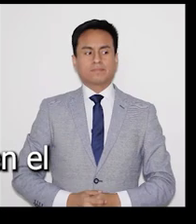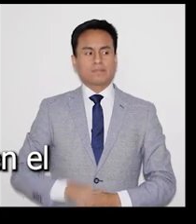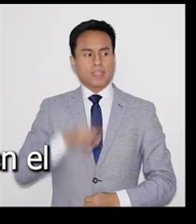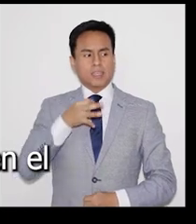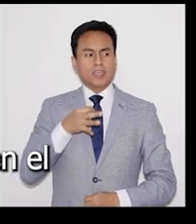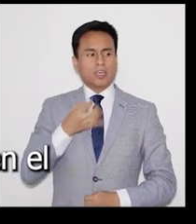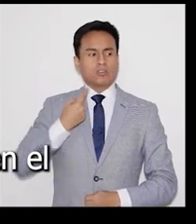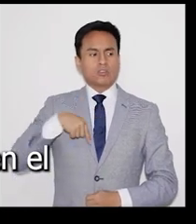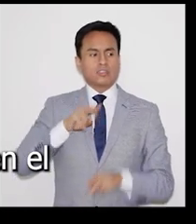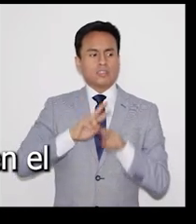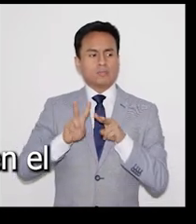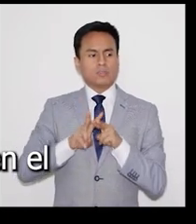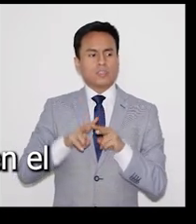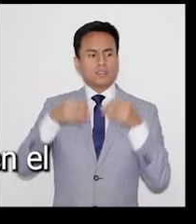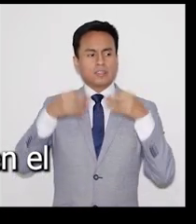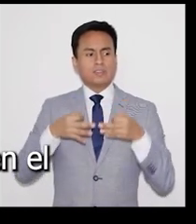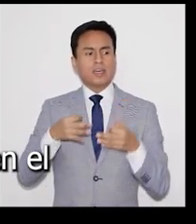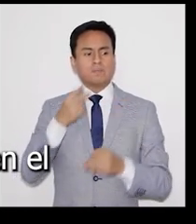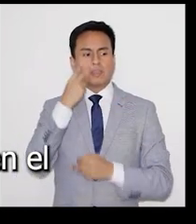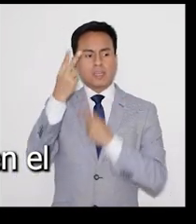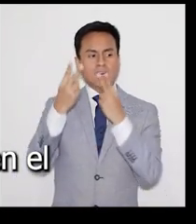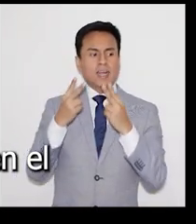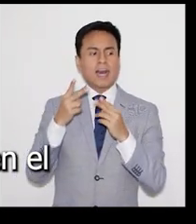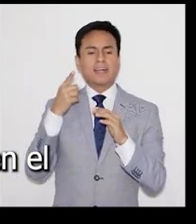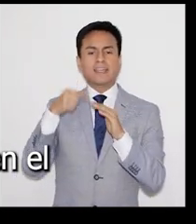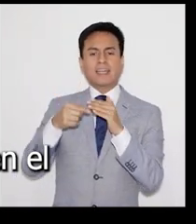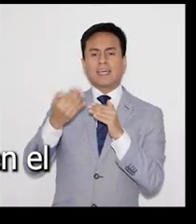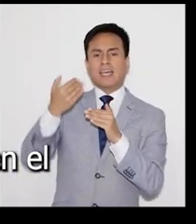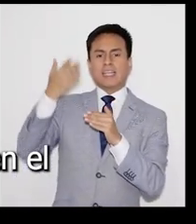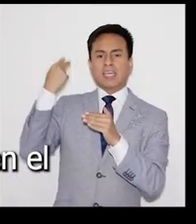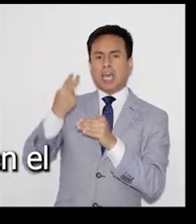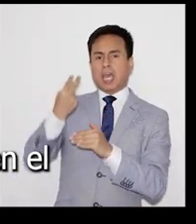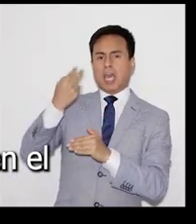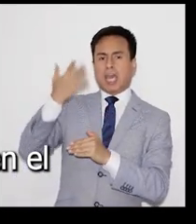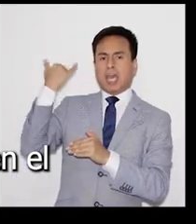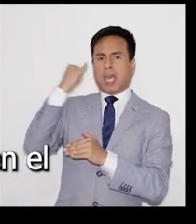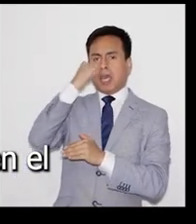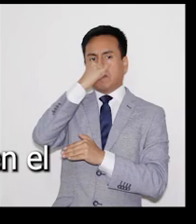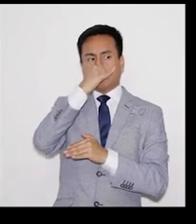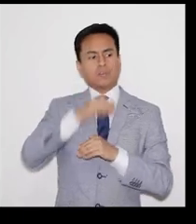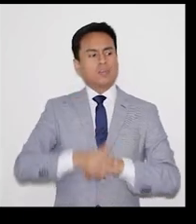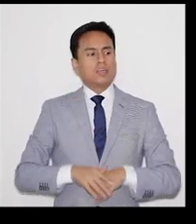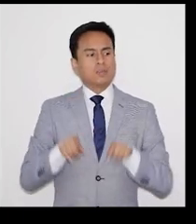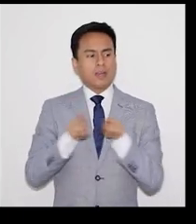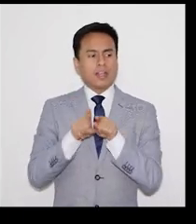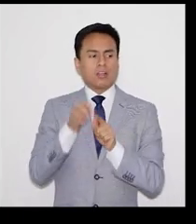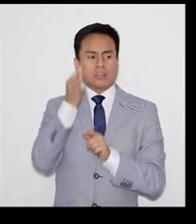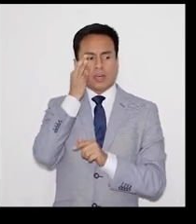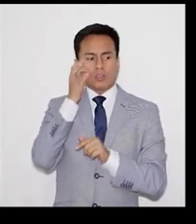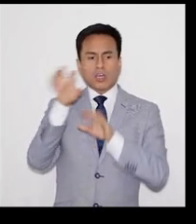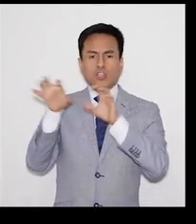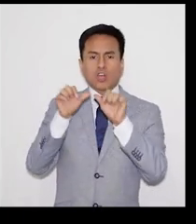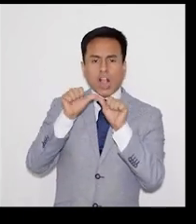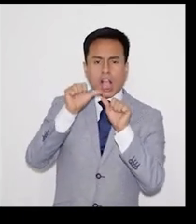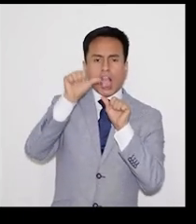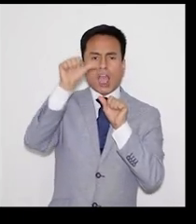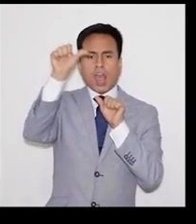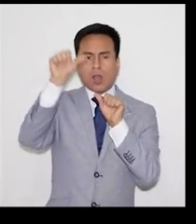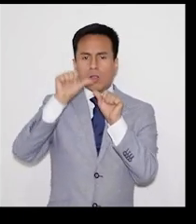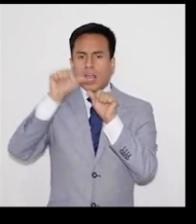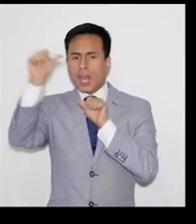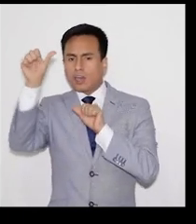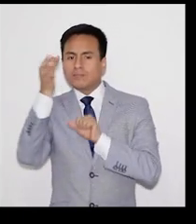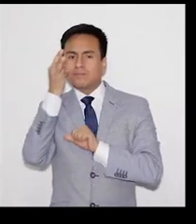So what we did is we essentially were able to look back in time by looking at very, very